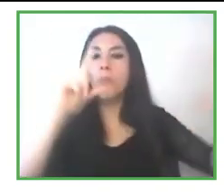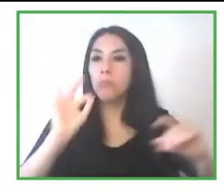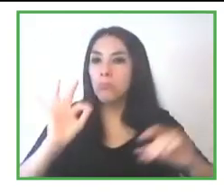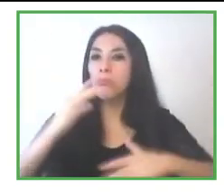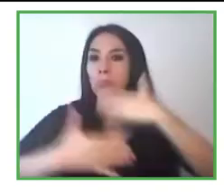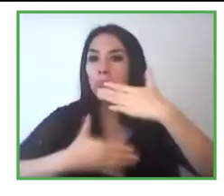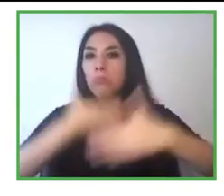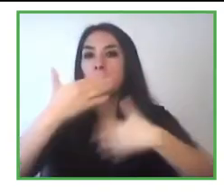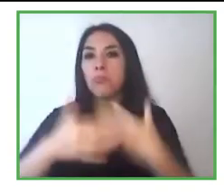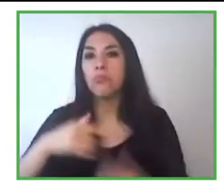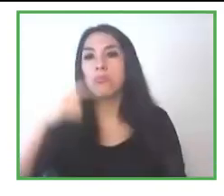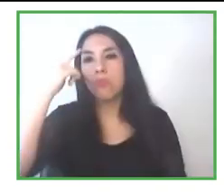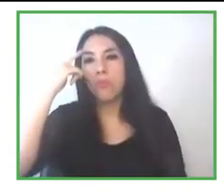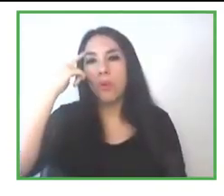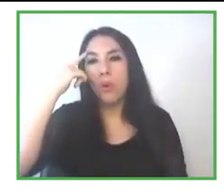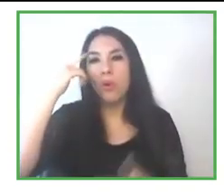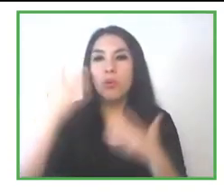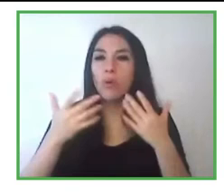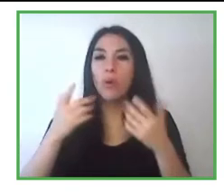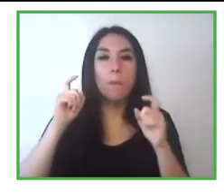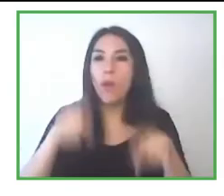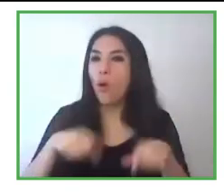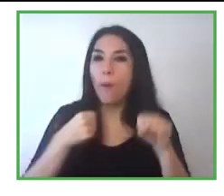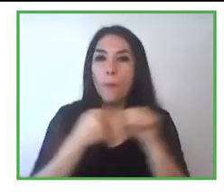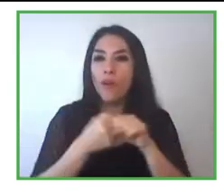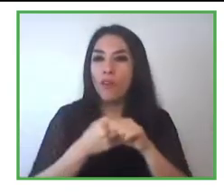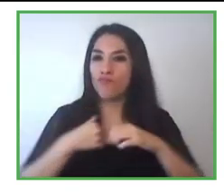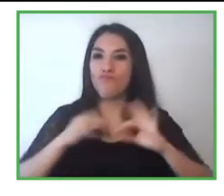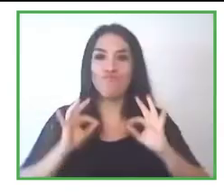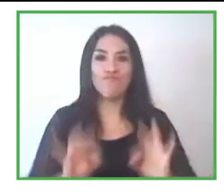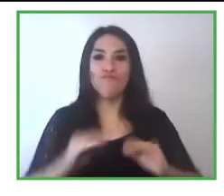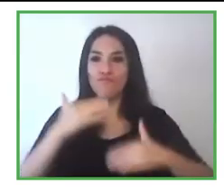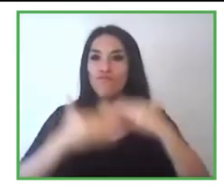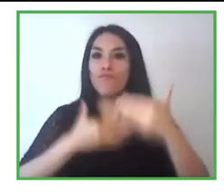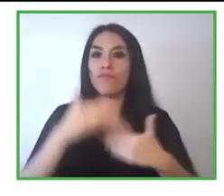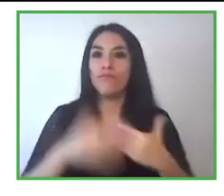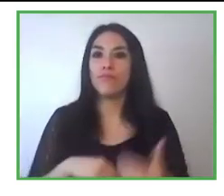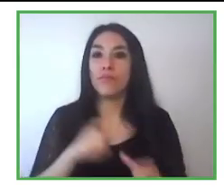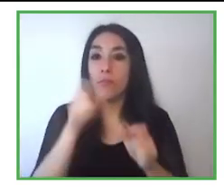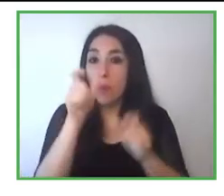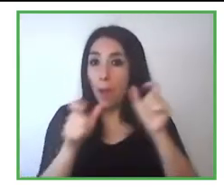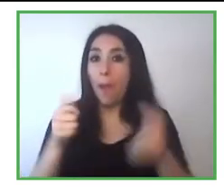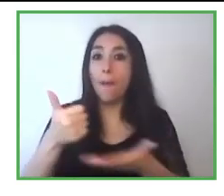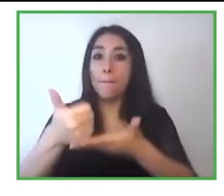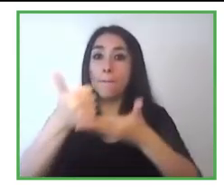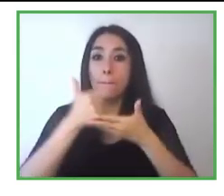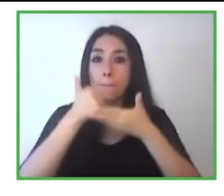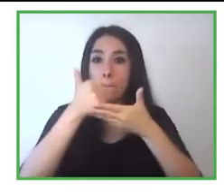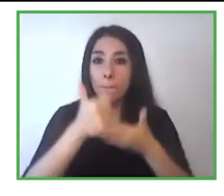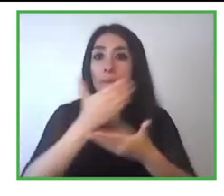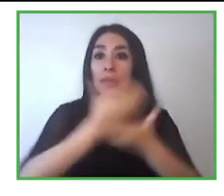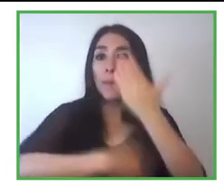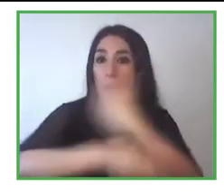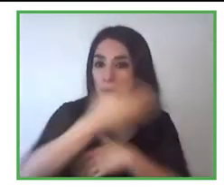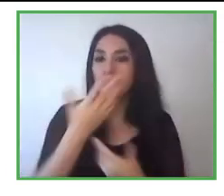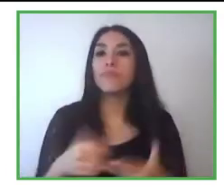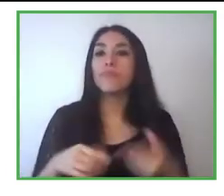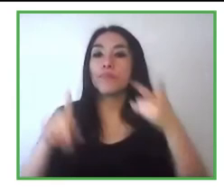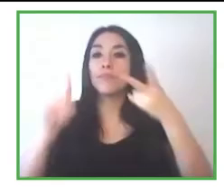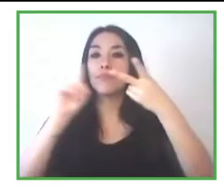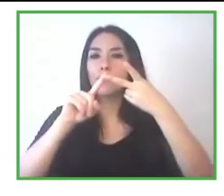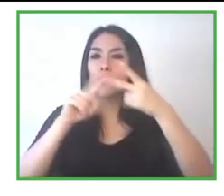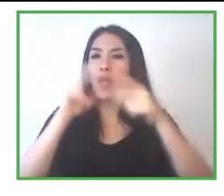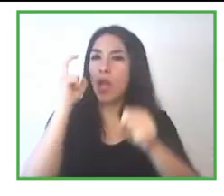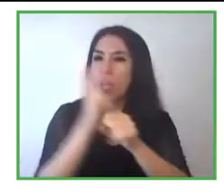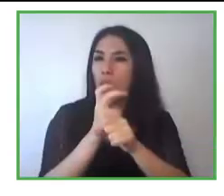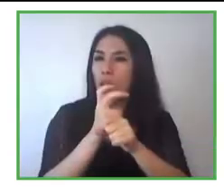and satisfactory with good results for the entity and particularly for people with disabilities. The second challenge from our role